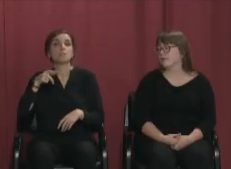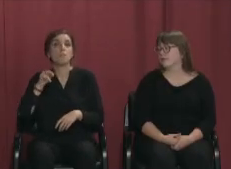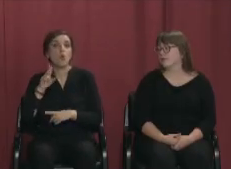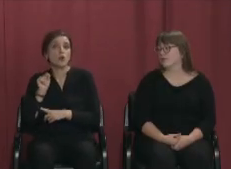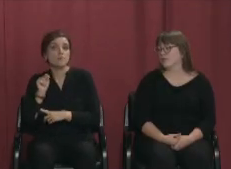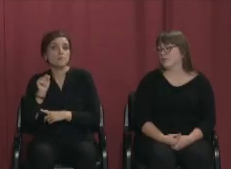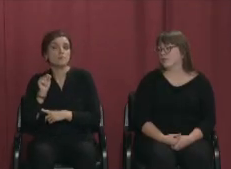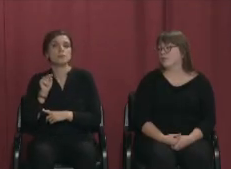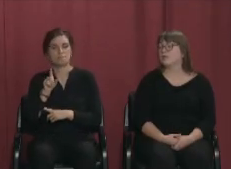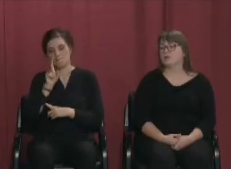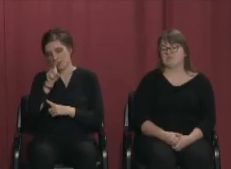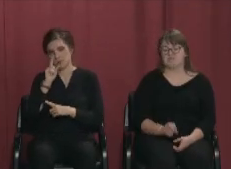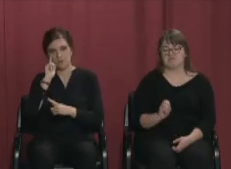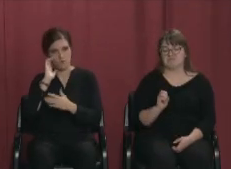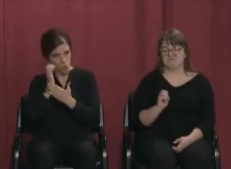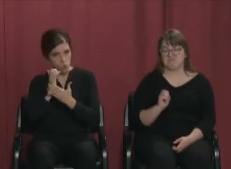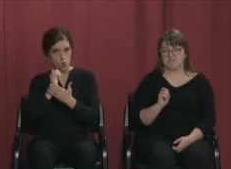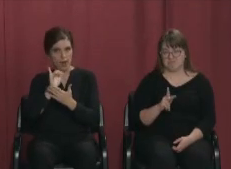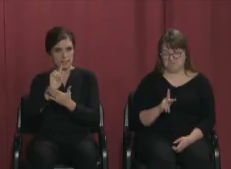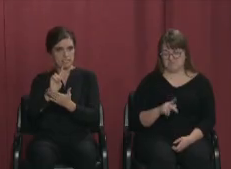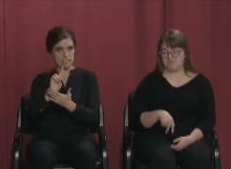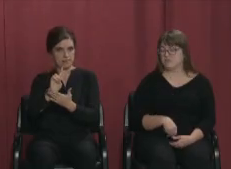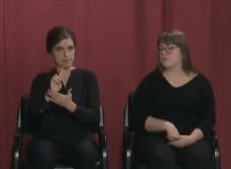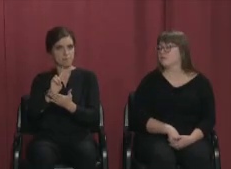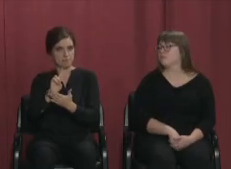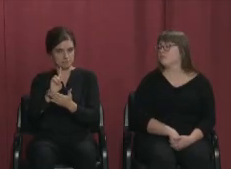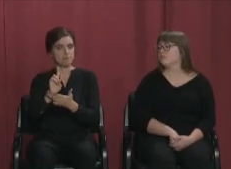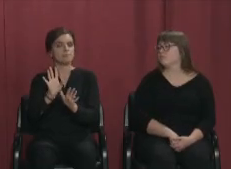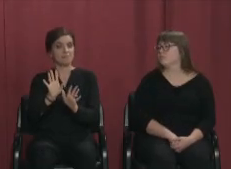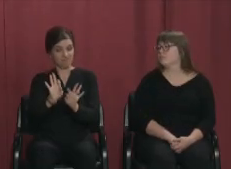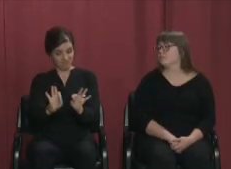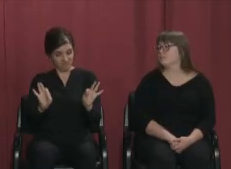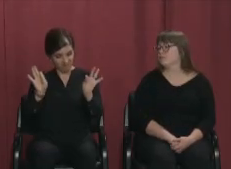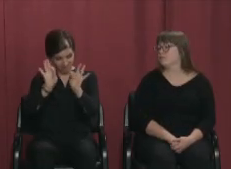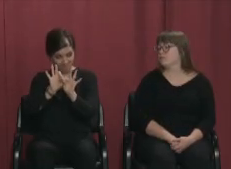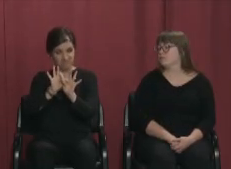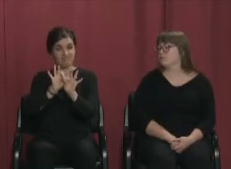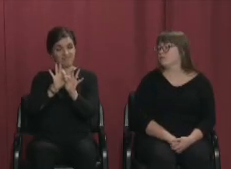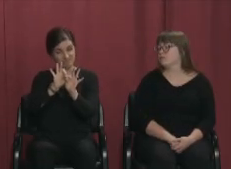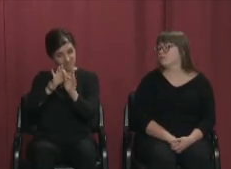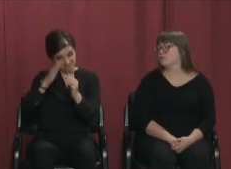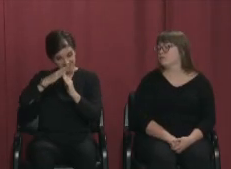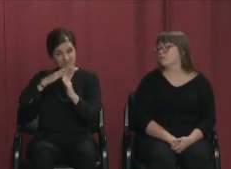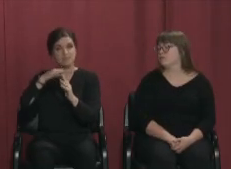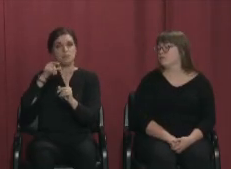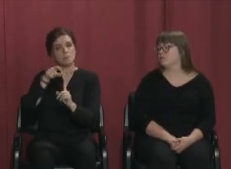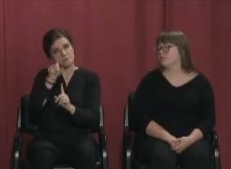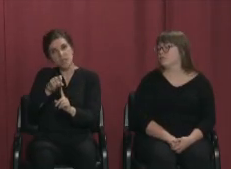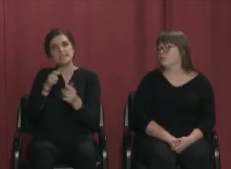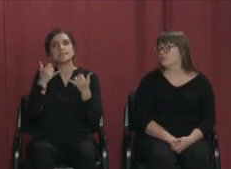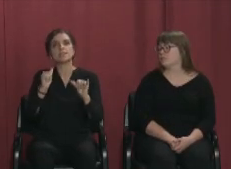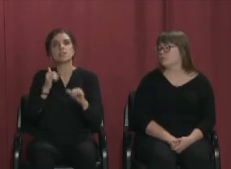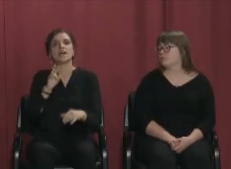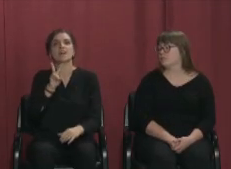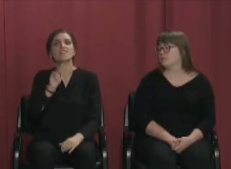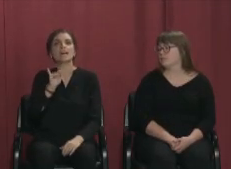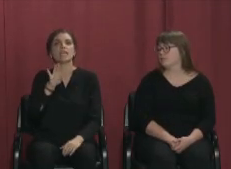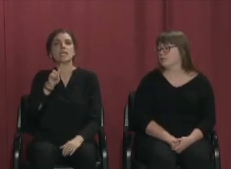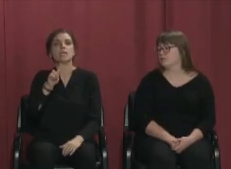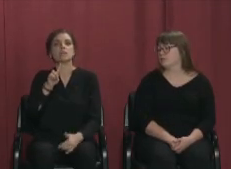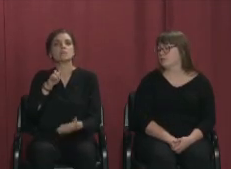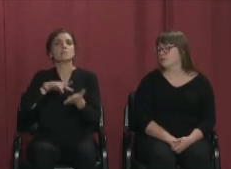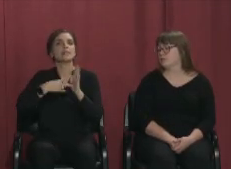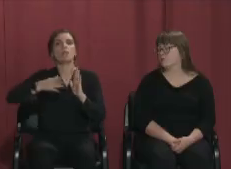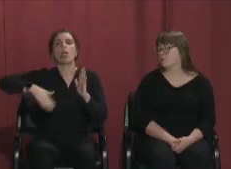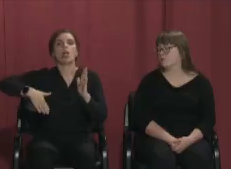the most important thing about being a photo ID, it has to be valid, meaning not expired. Those that have